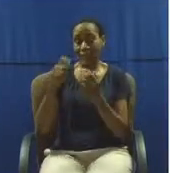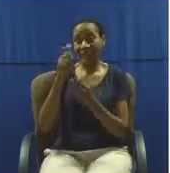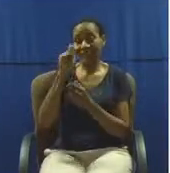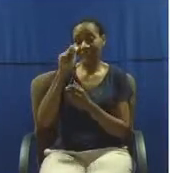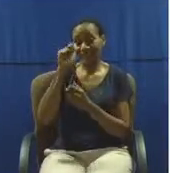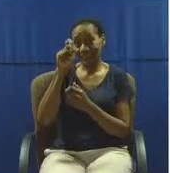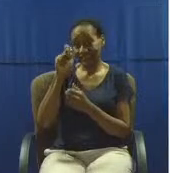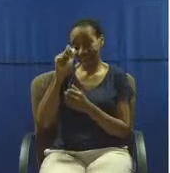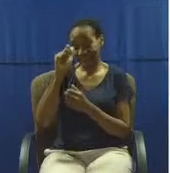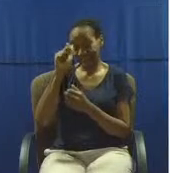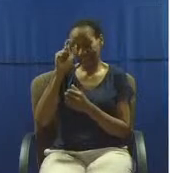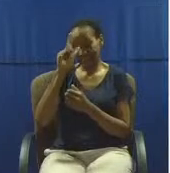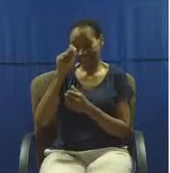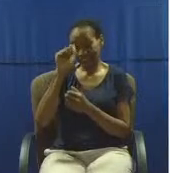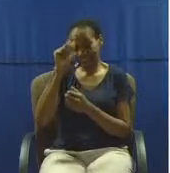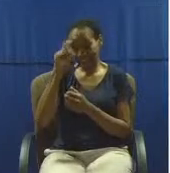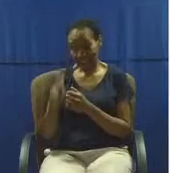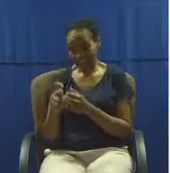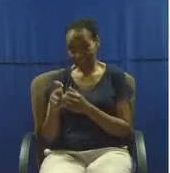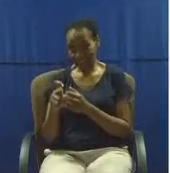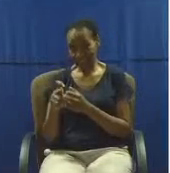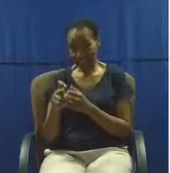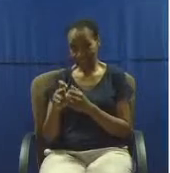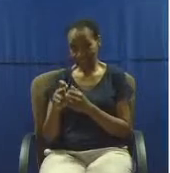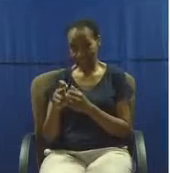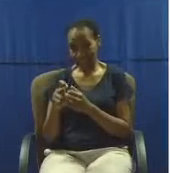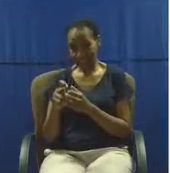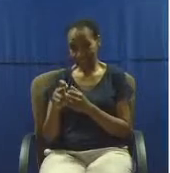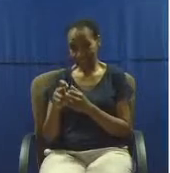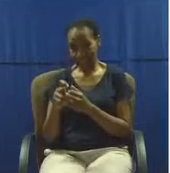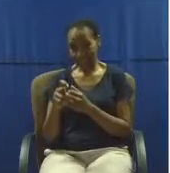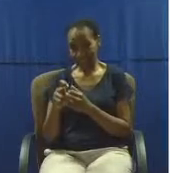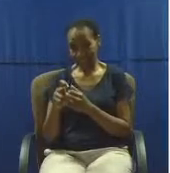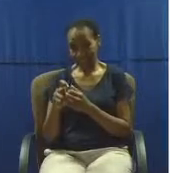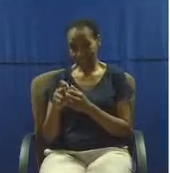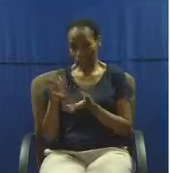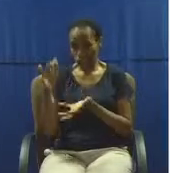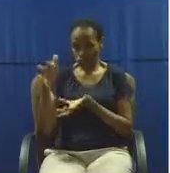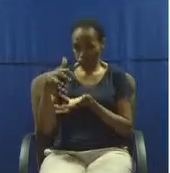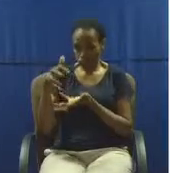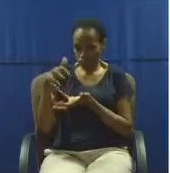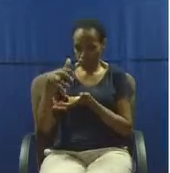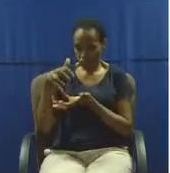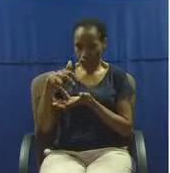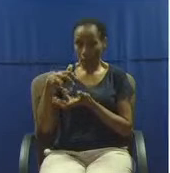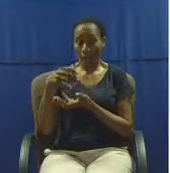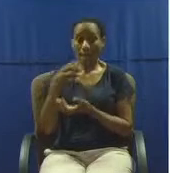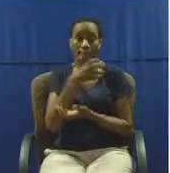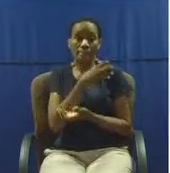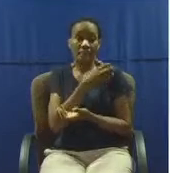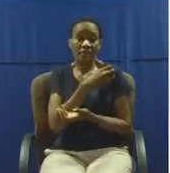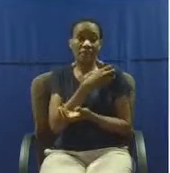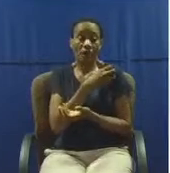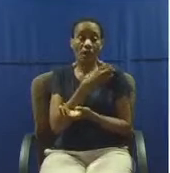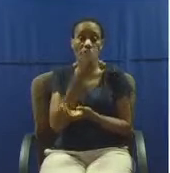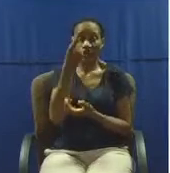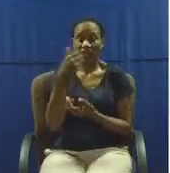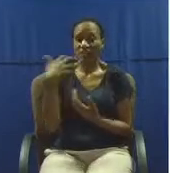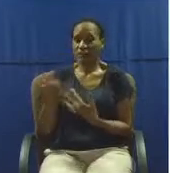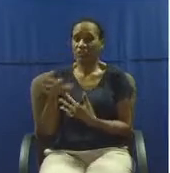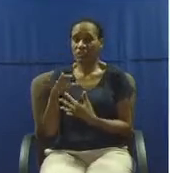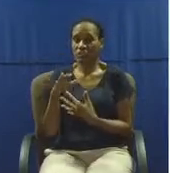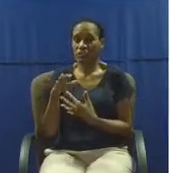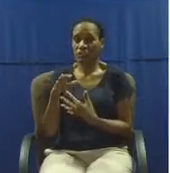to help support the economic recovery and to keep money, as Minister of Finance said, in